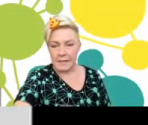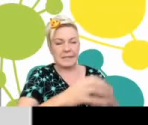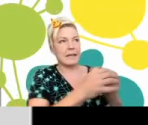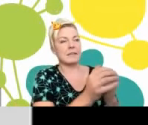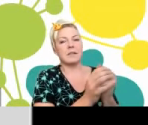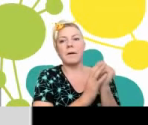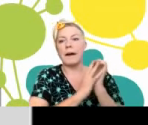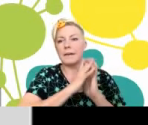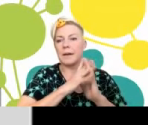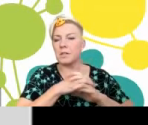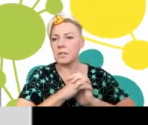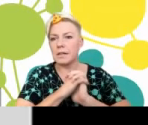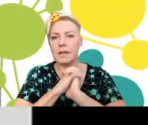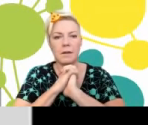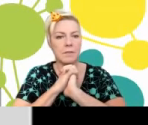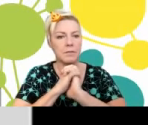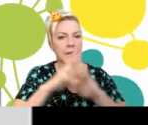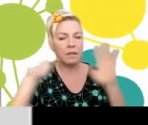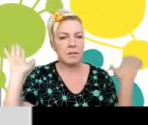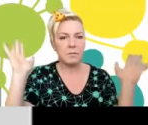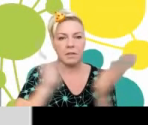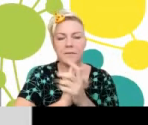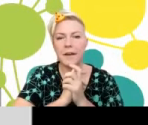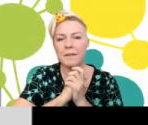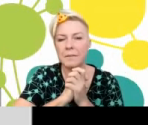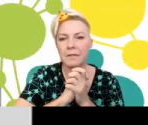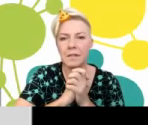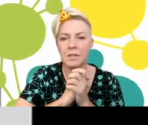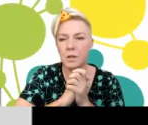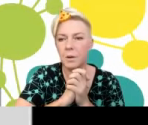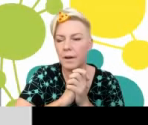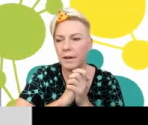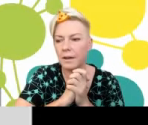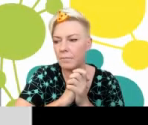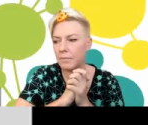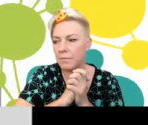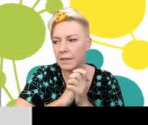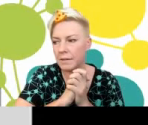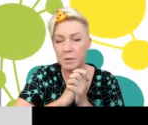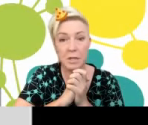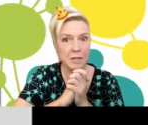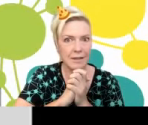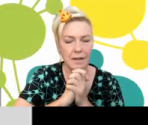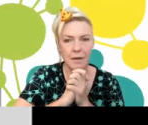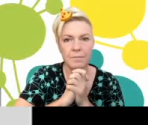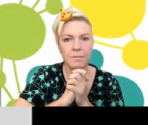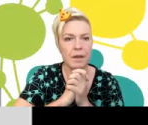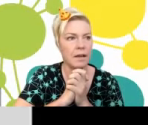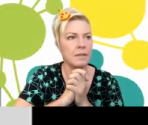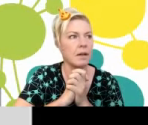All right. Yes. Yeah, so I am actually. So thank you so much for having me on this show. I'm really